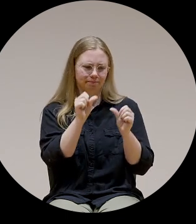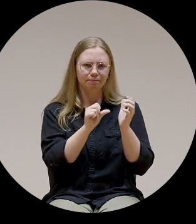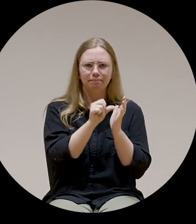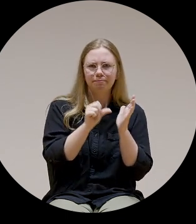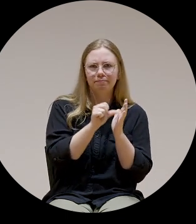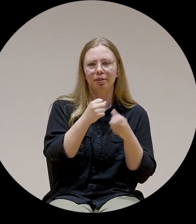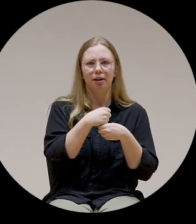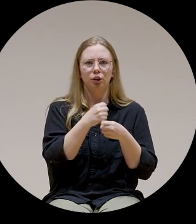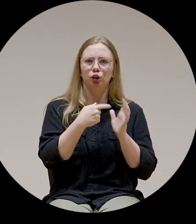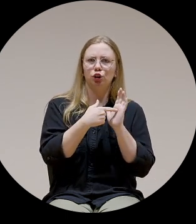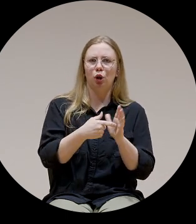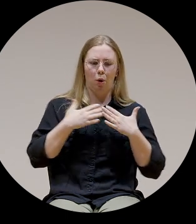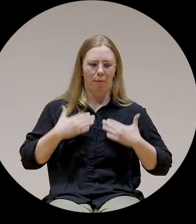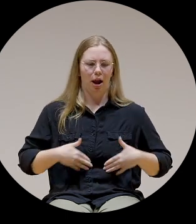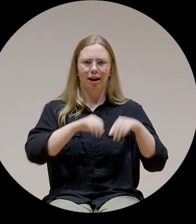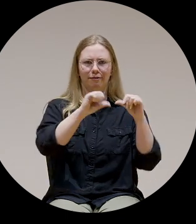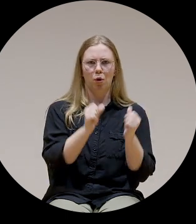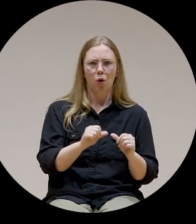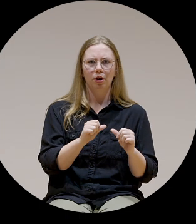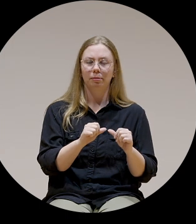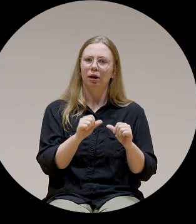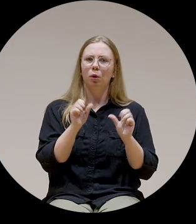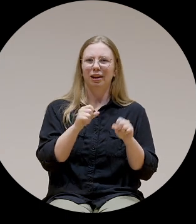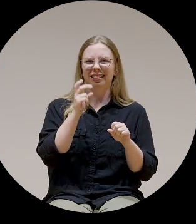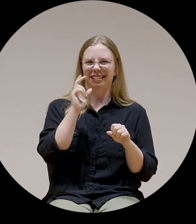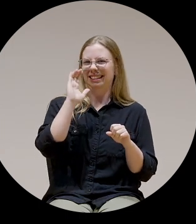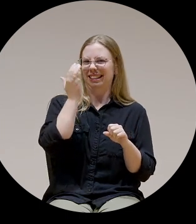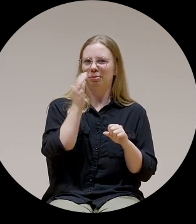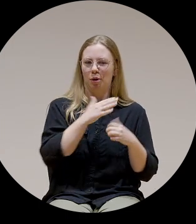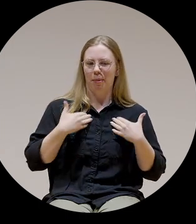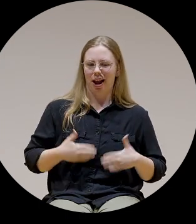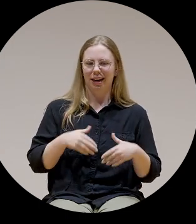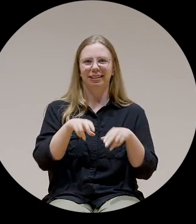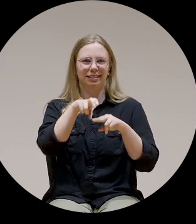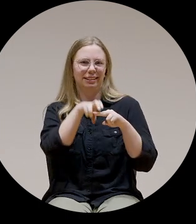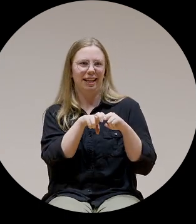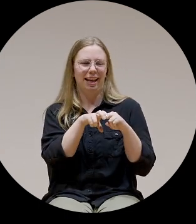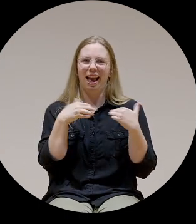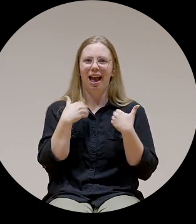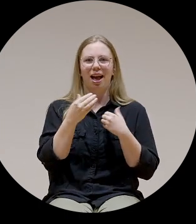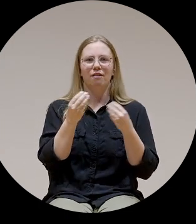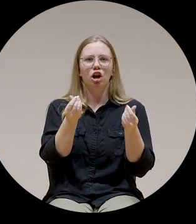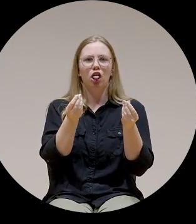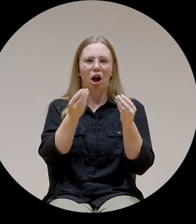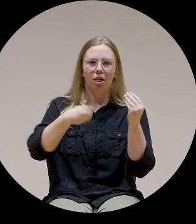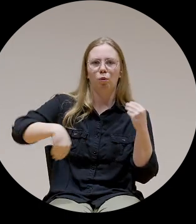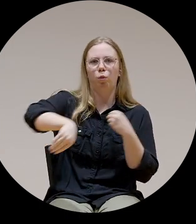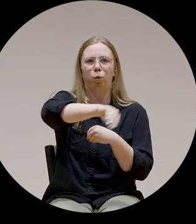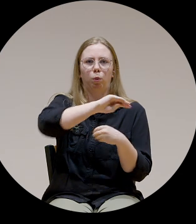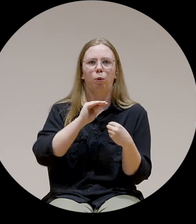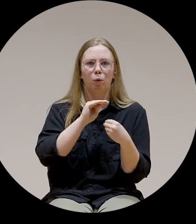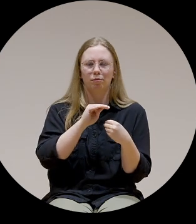her knee, but the entire form of her body seems to be draped in a cloth, right? She's one solid mass.